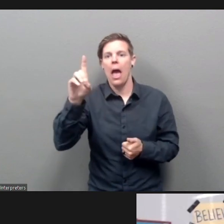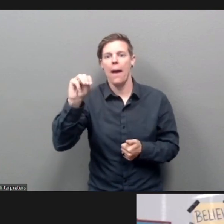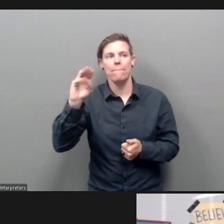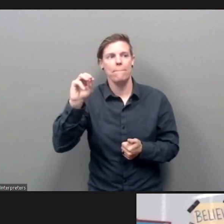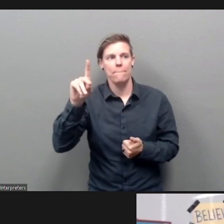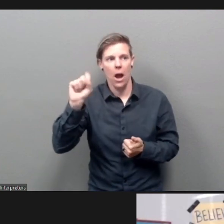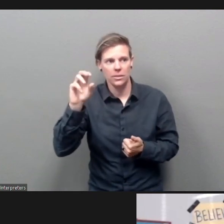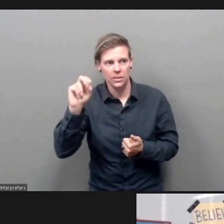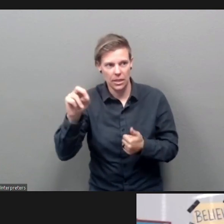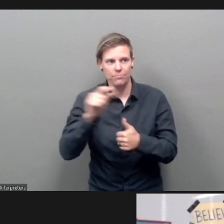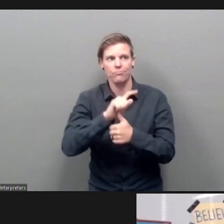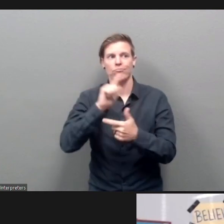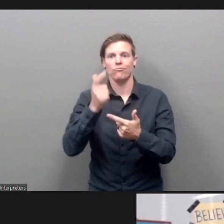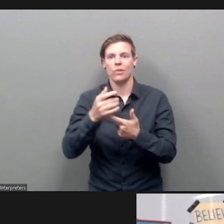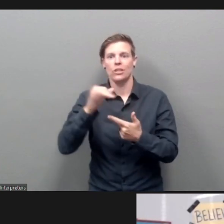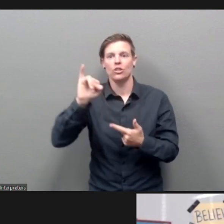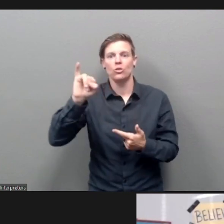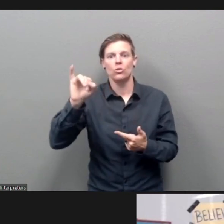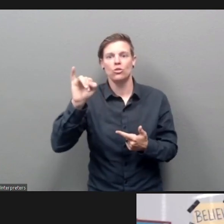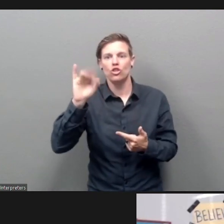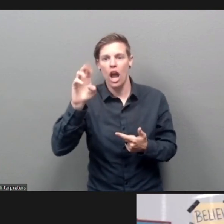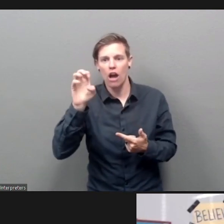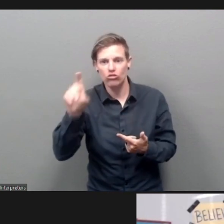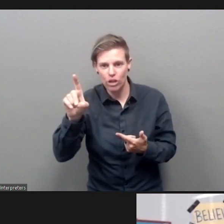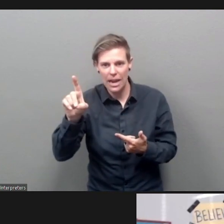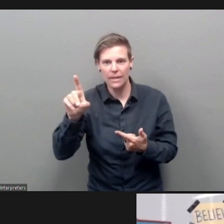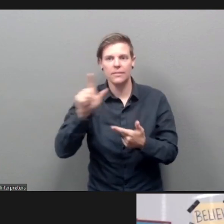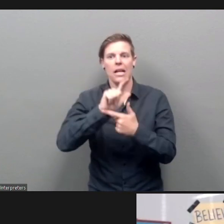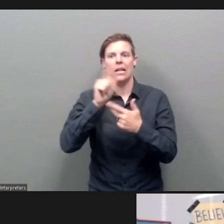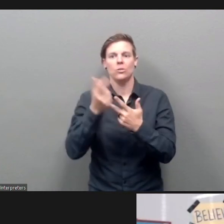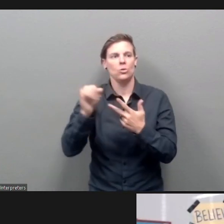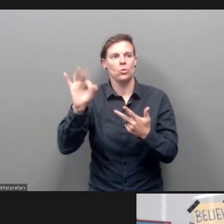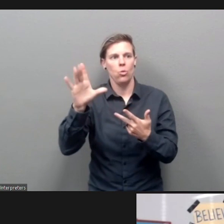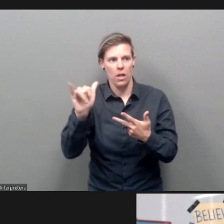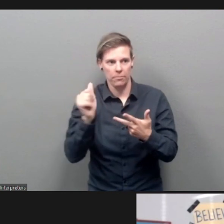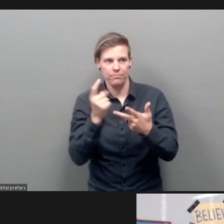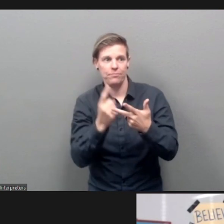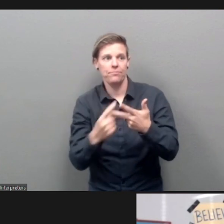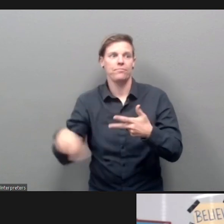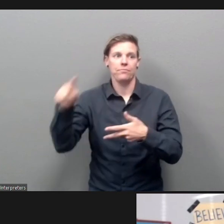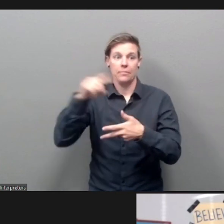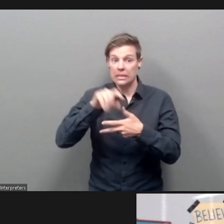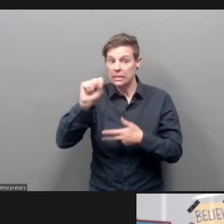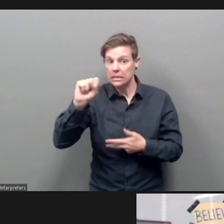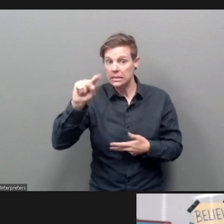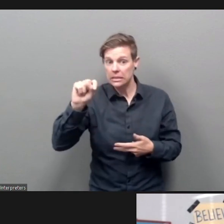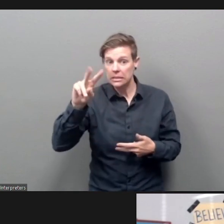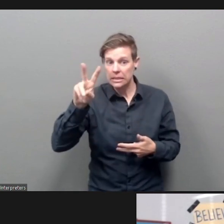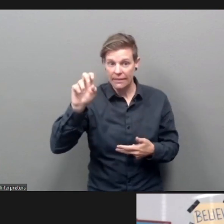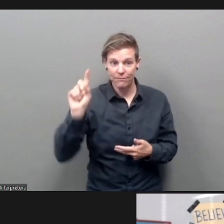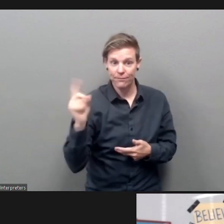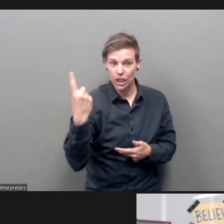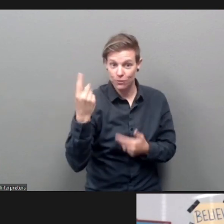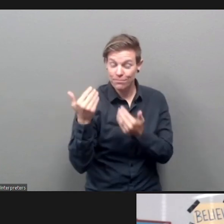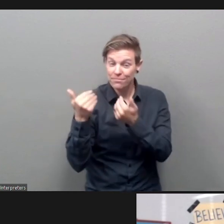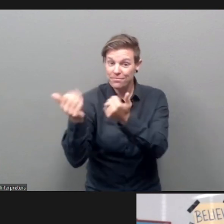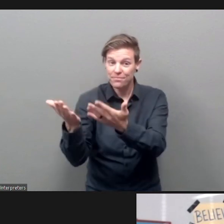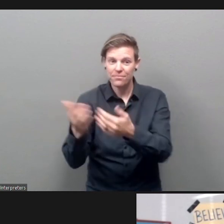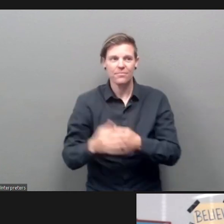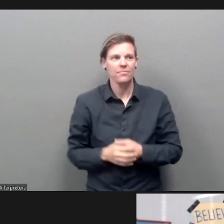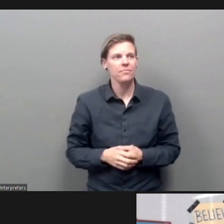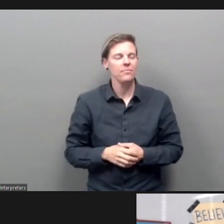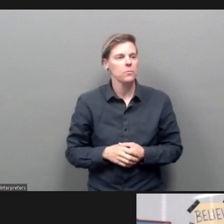Goldberg. Steve, you are unmuted. Feel free to ask your question. Okay, and I think you all heard me asking when you were talking about the